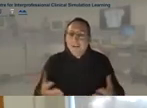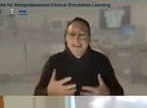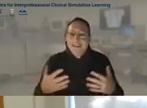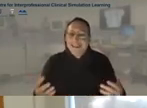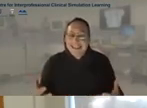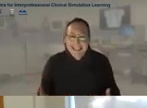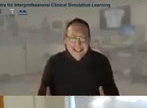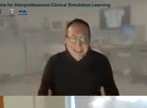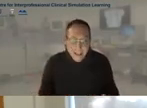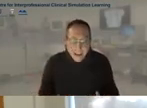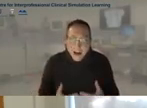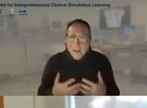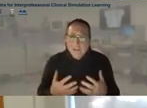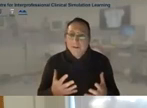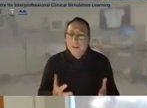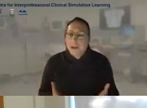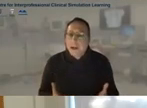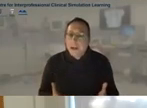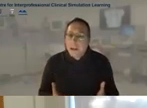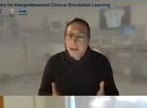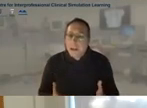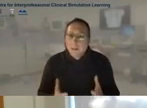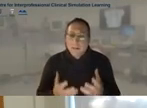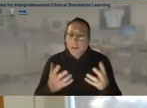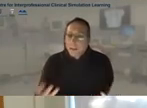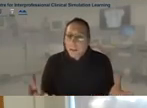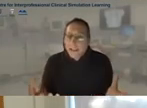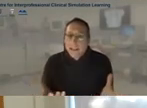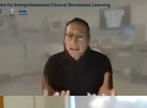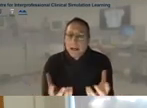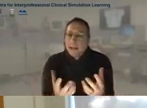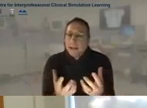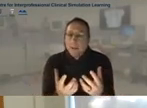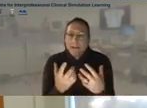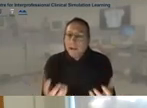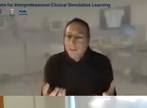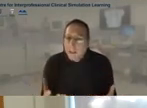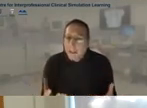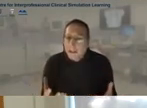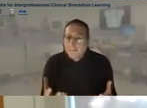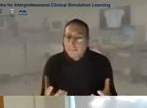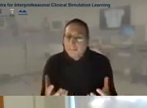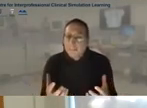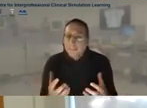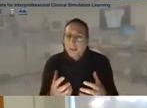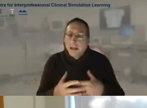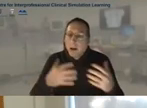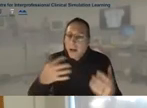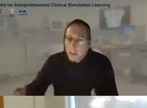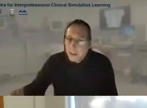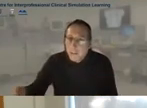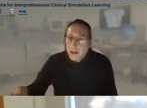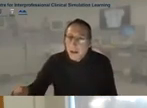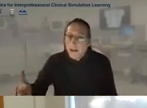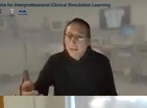have you, when someone says to you something like, I feel so much better. I really feel like the organization cares about me. Thank you for coming. And I can hardly